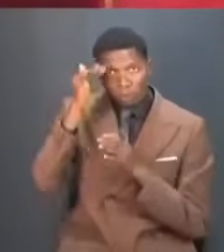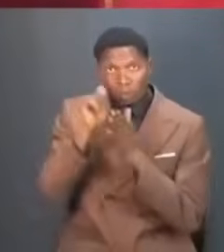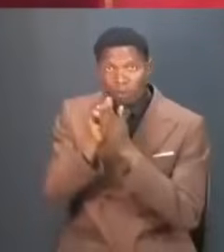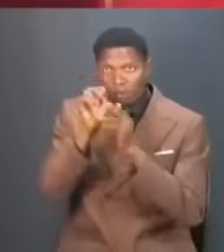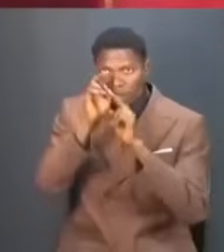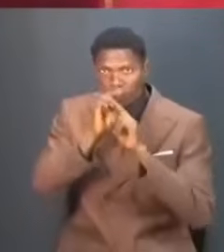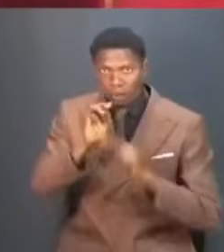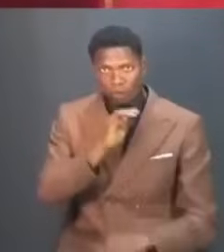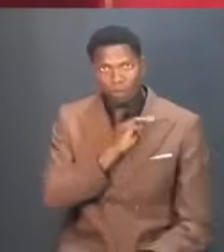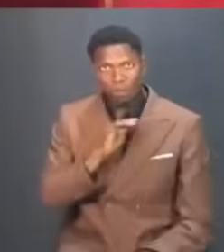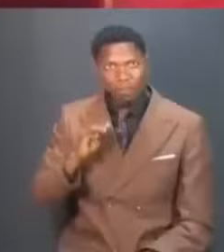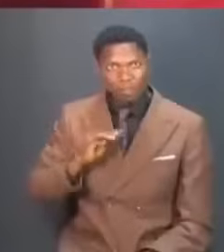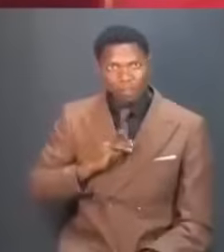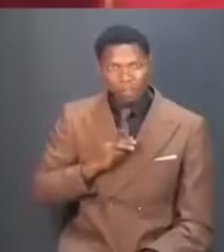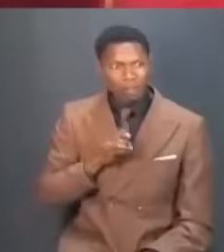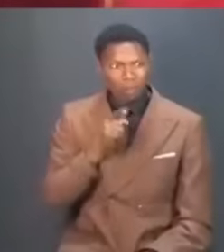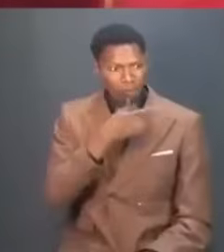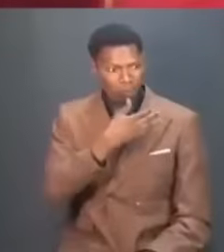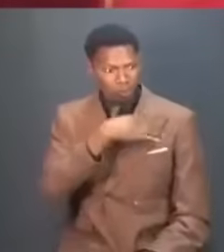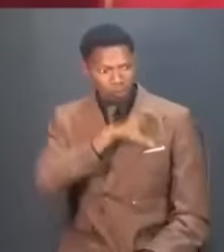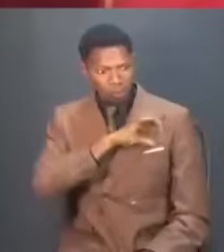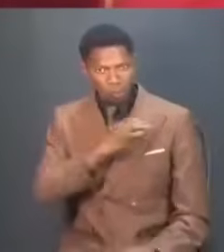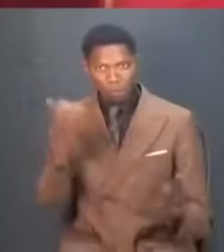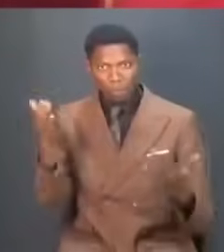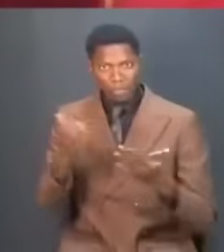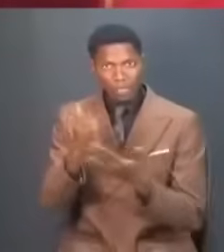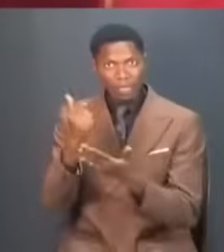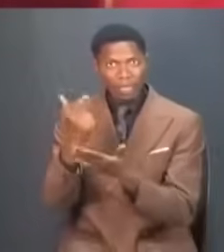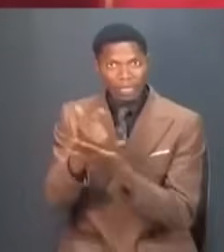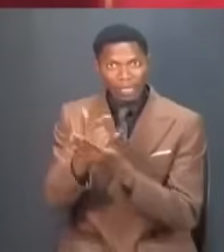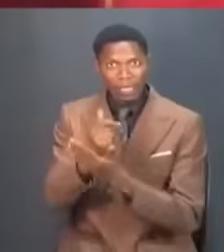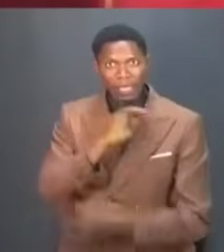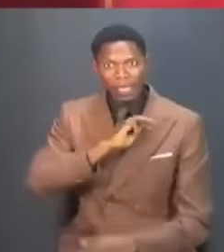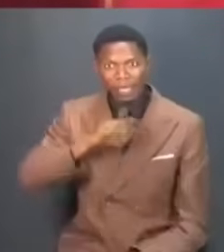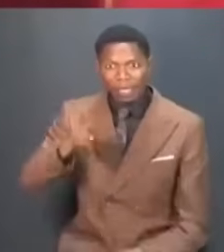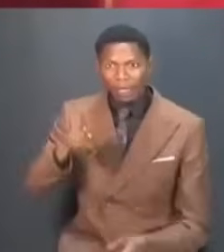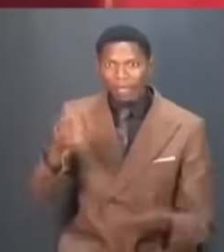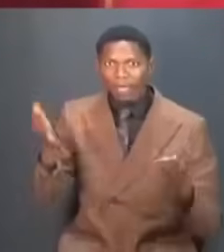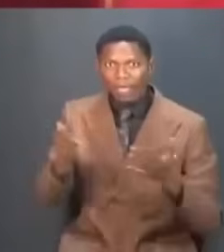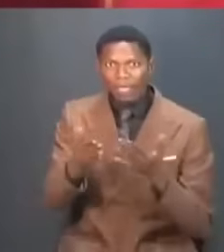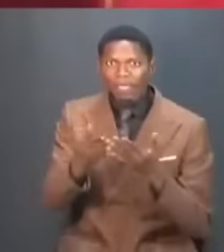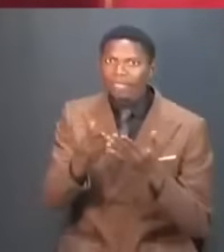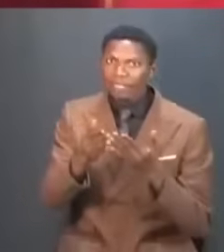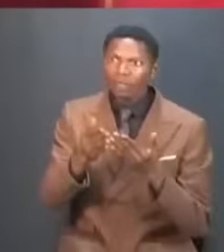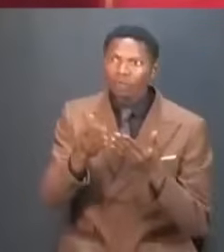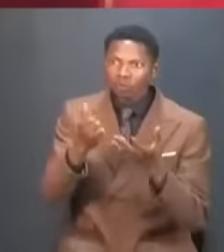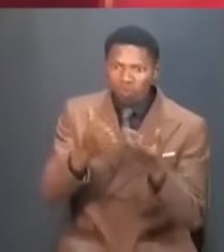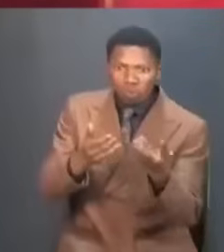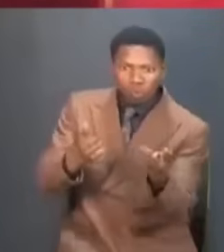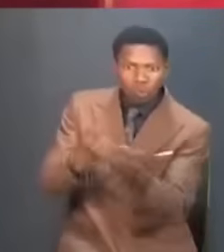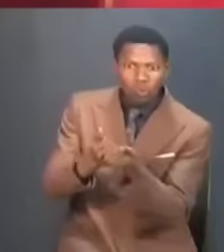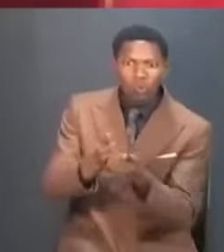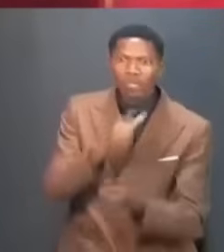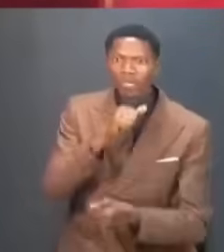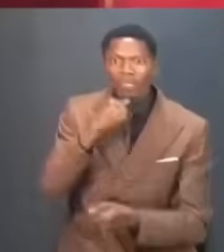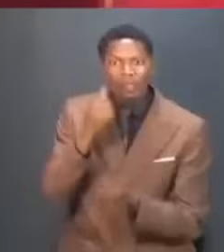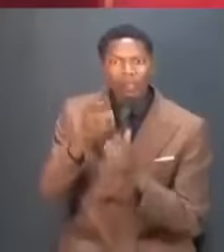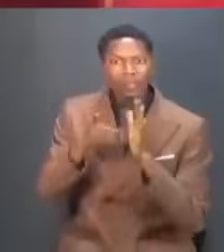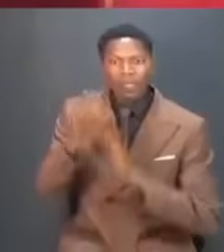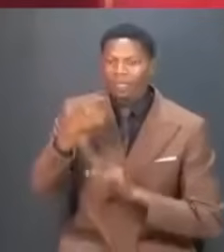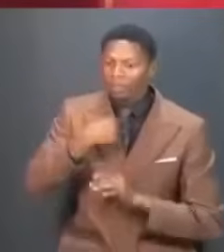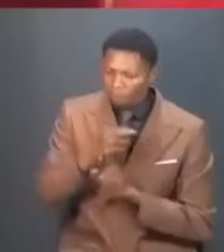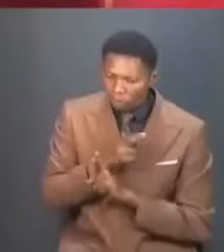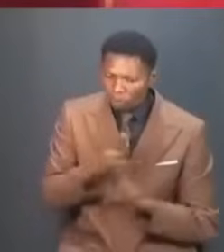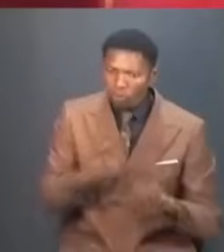member, being a citizen of this country and a member of this house, has something to offer for agricultural development, I'm ever ready